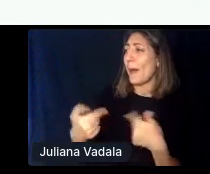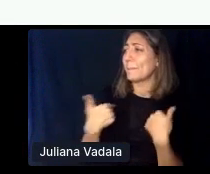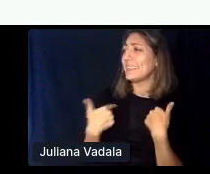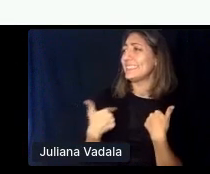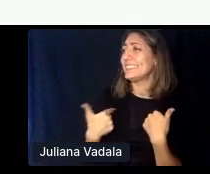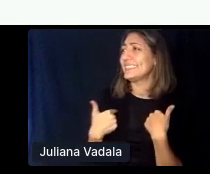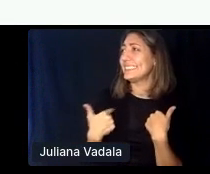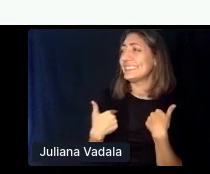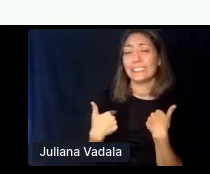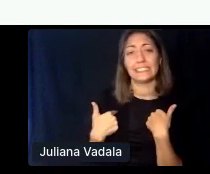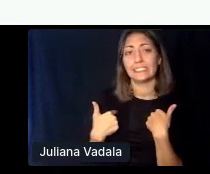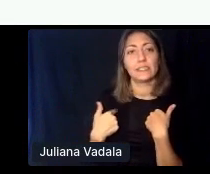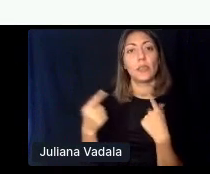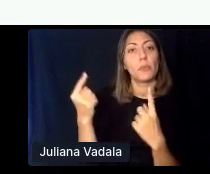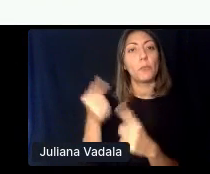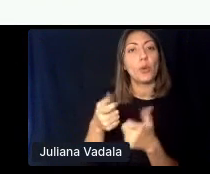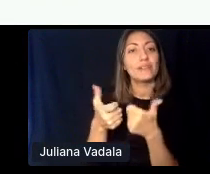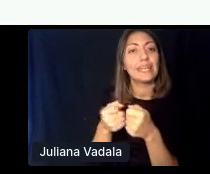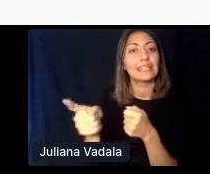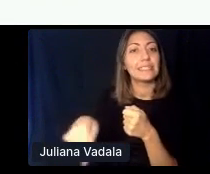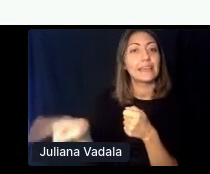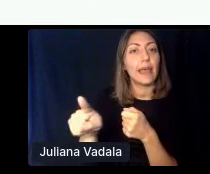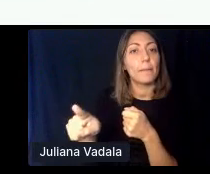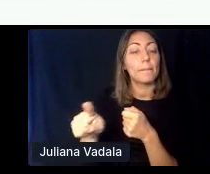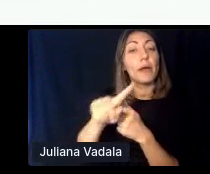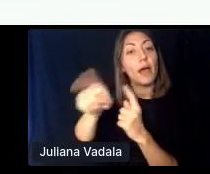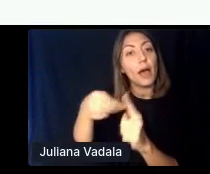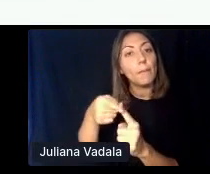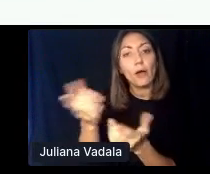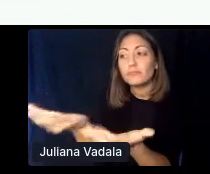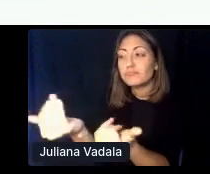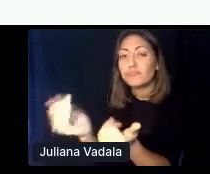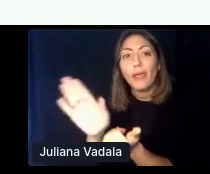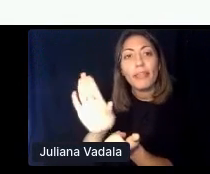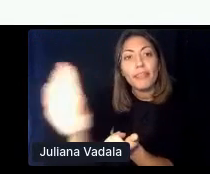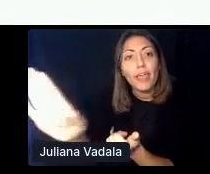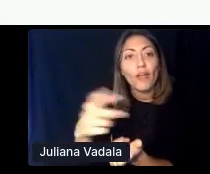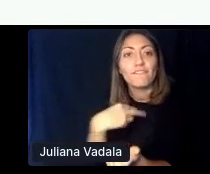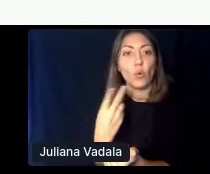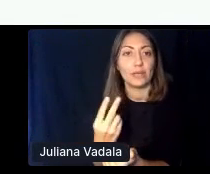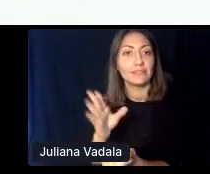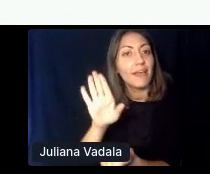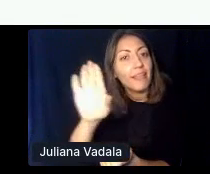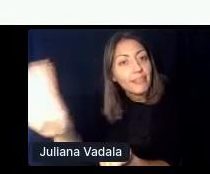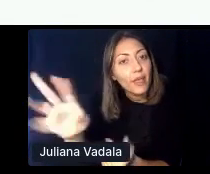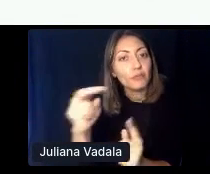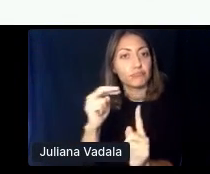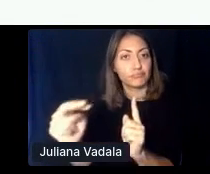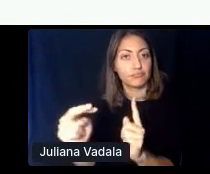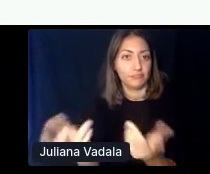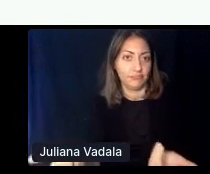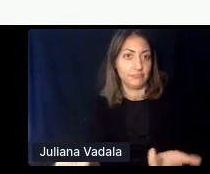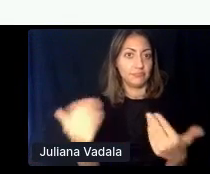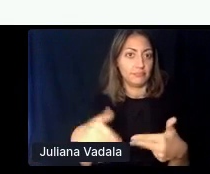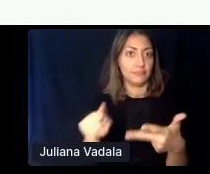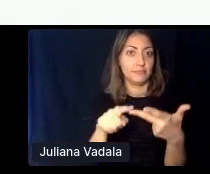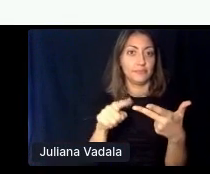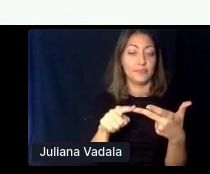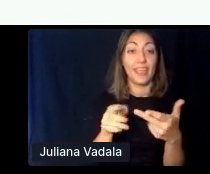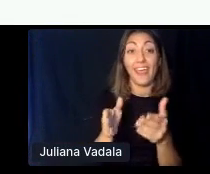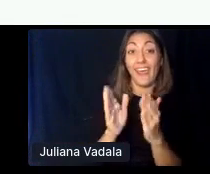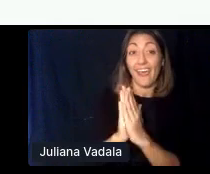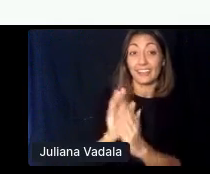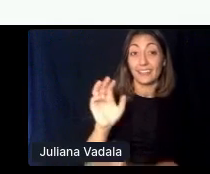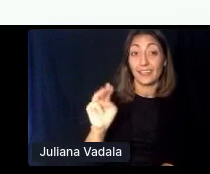make sure their voice can be heard. C also starts out as a good option. Asking the moderators for help is always a